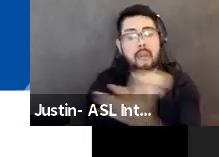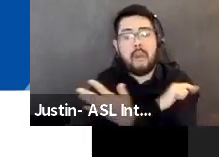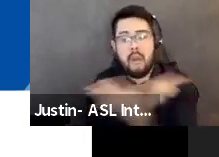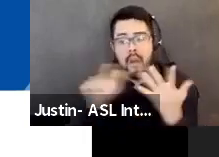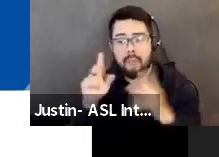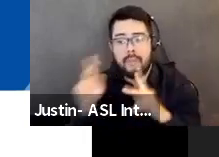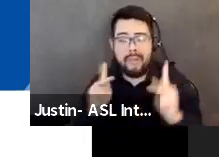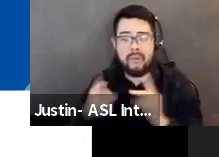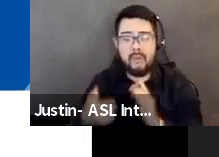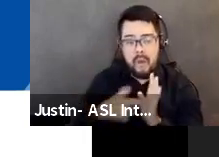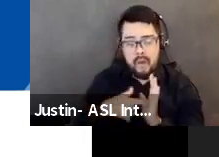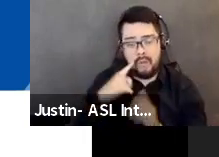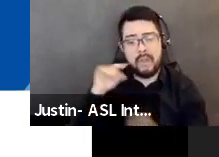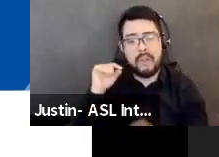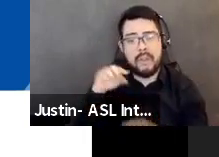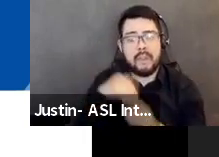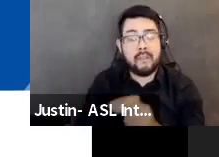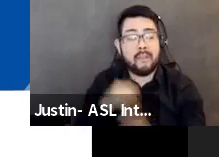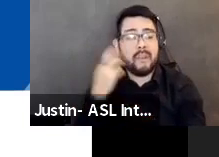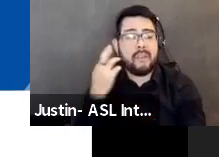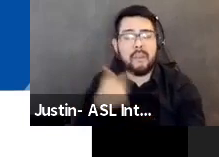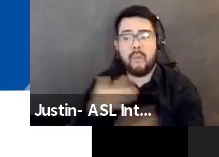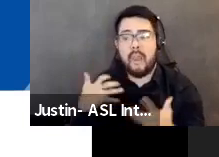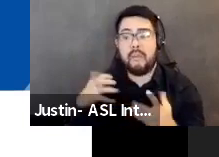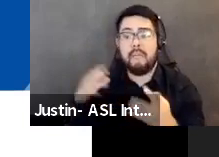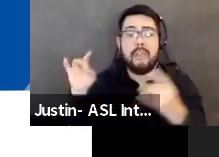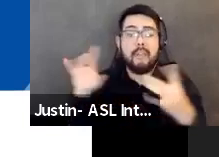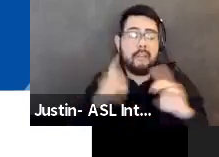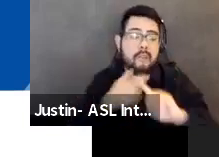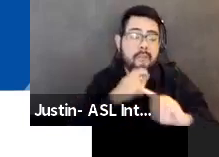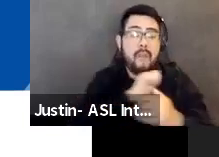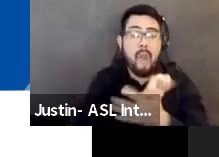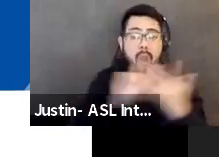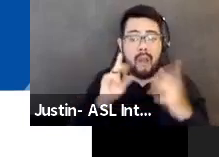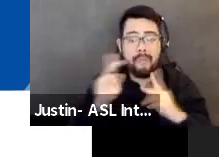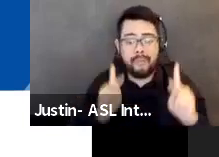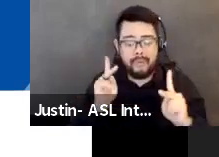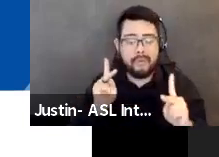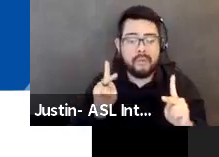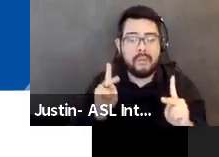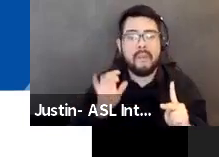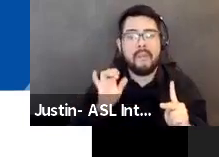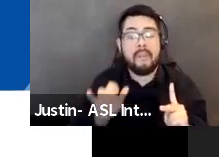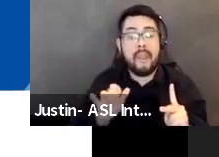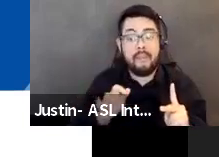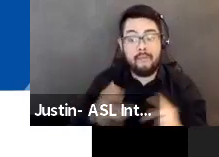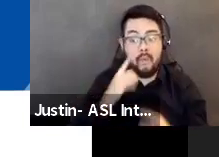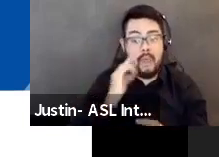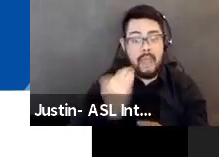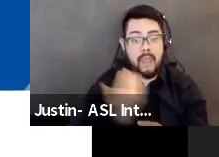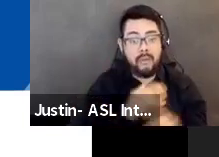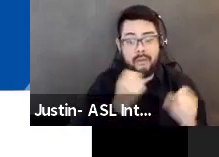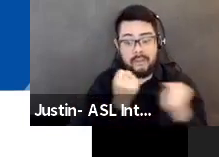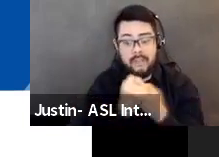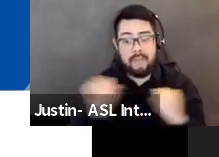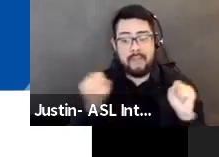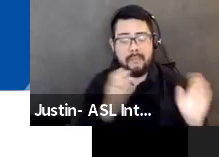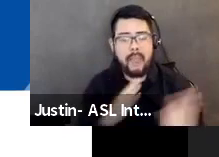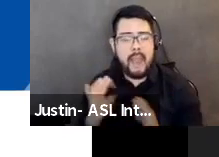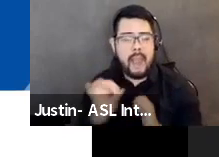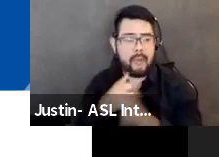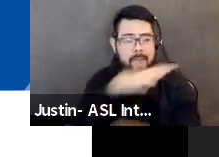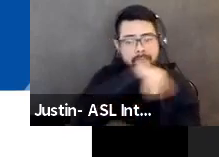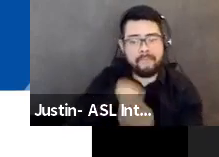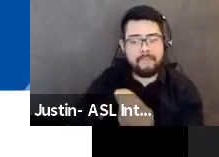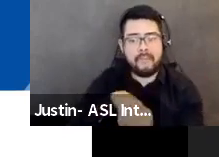soliciting feedback from all members of the school and creating the safety plans because it does take the entire school